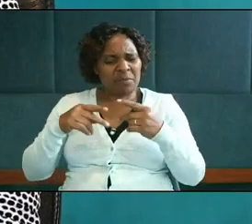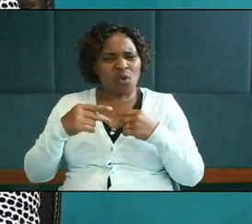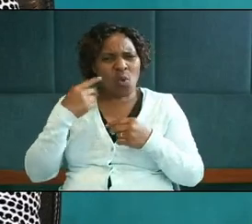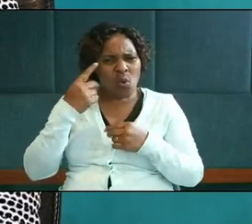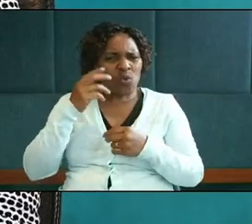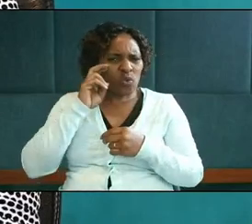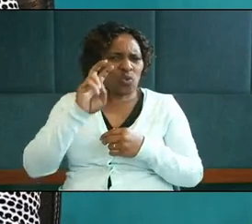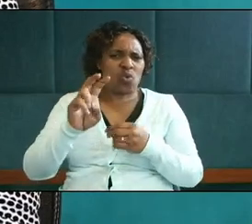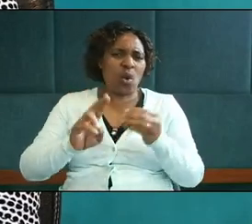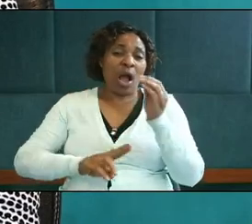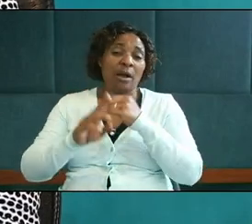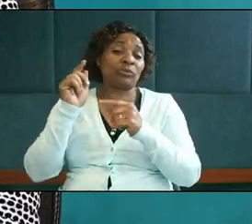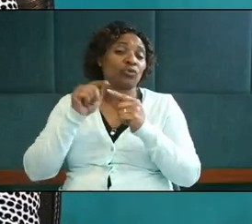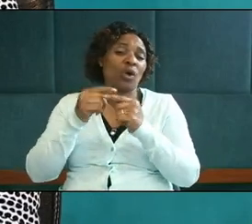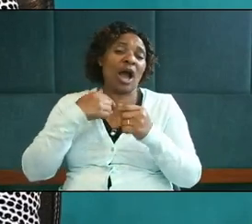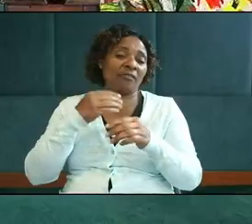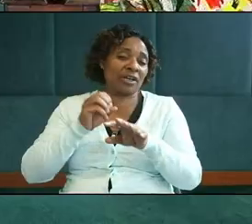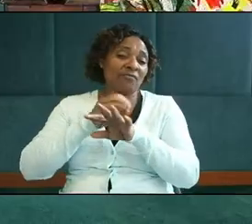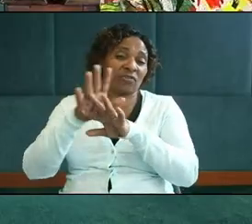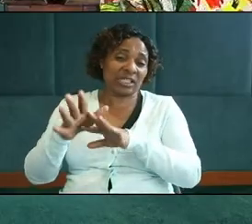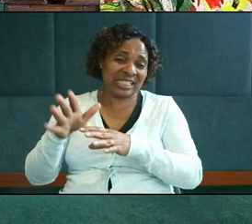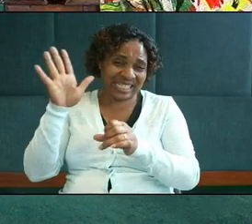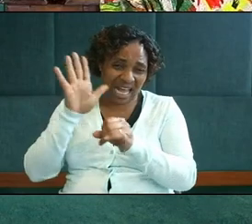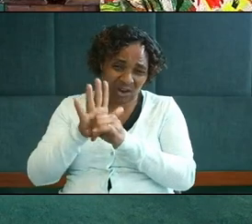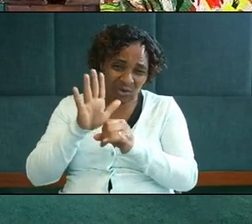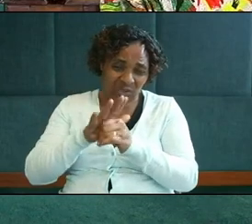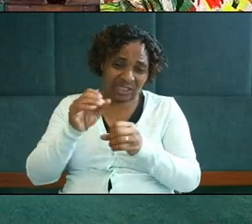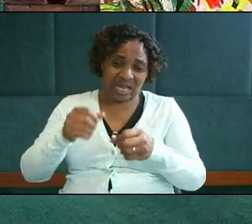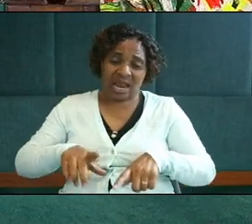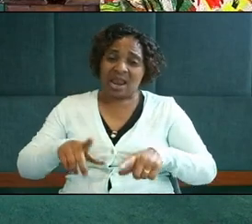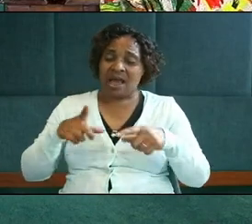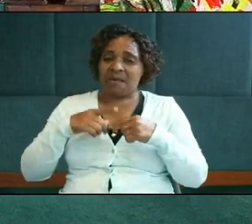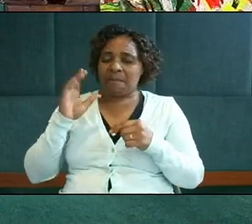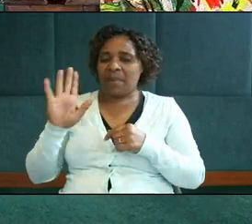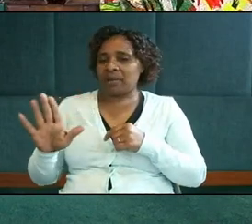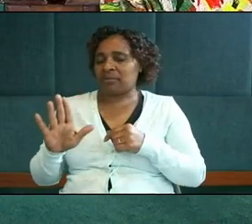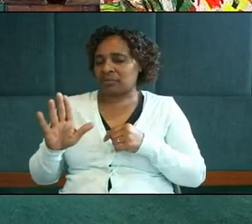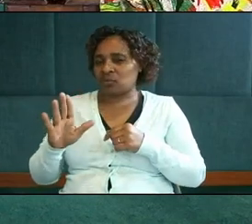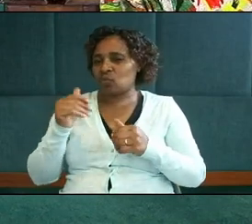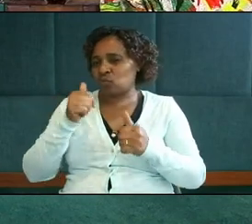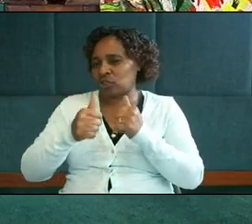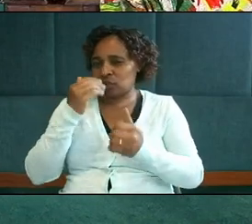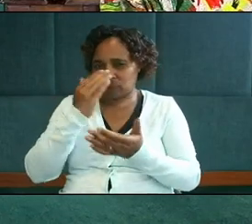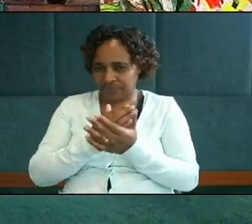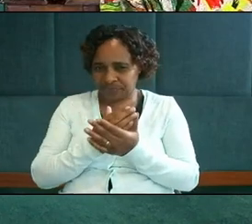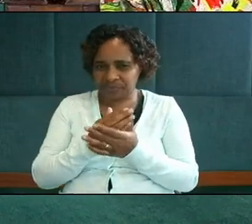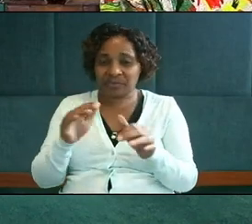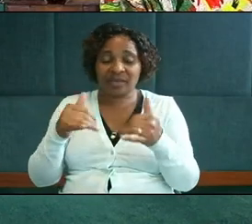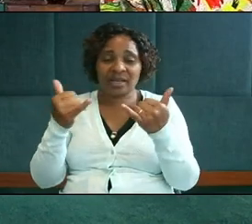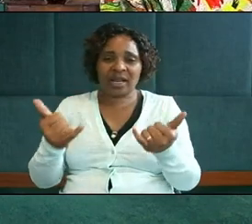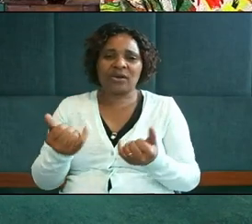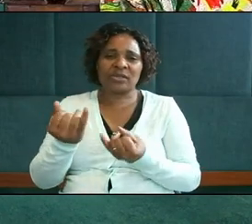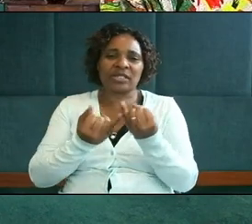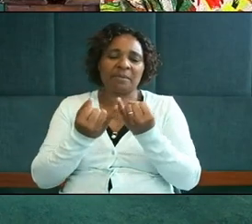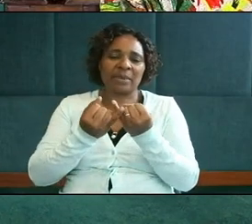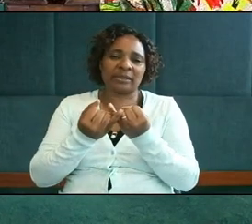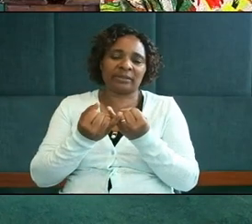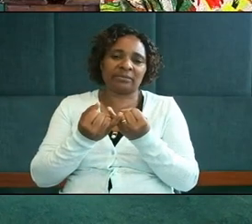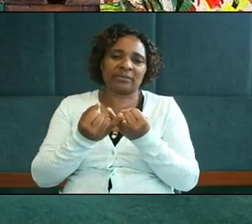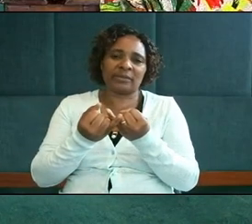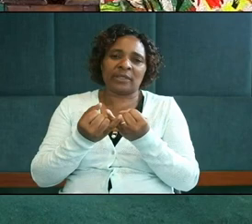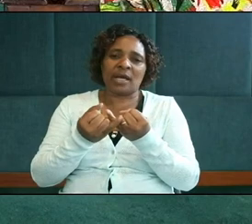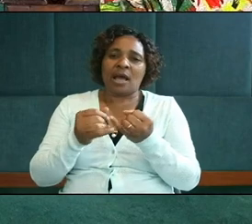have a very big influence on your life. Thank you very much, which is so true. Mm-hmm. Now we're going to go into the Sabbath section,